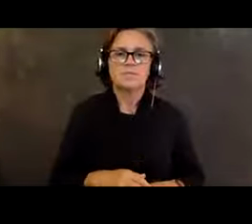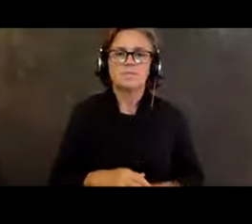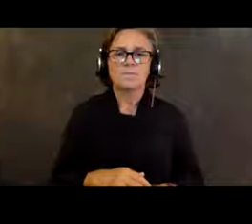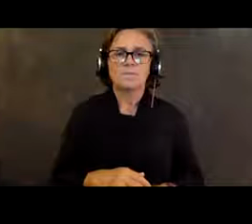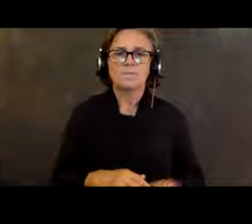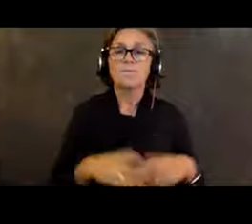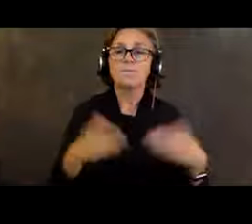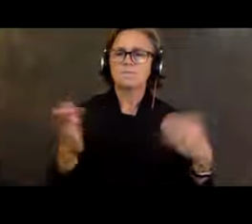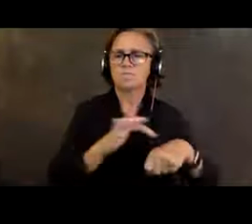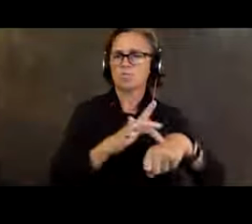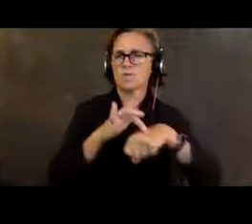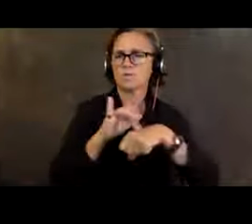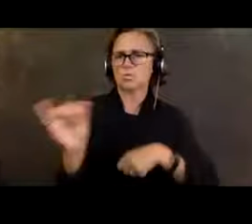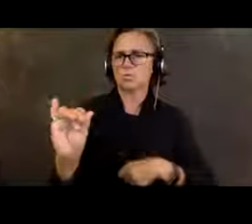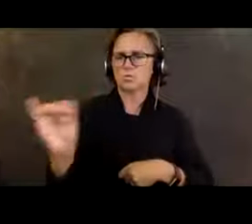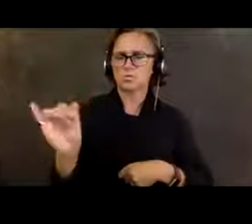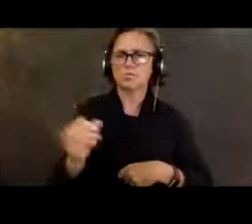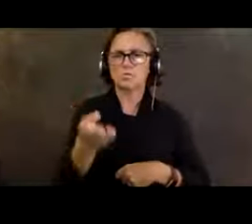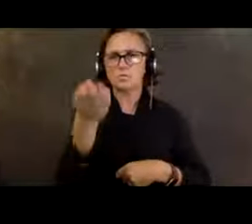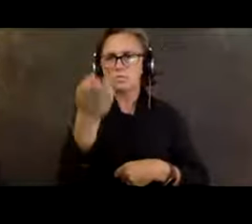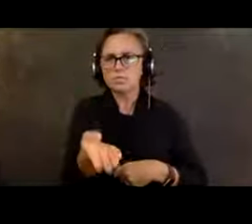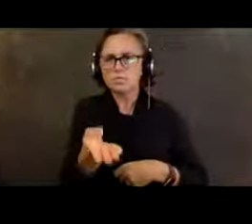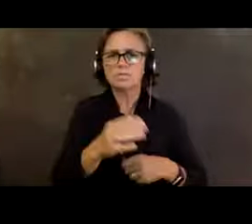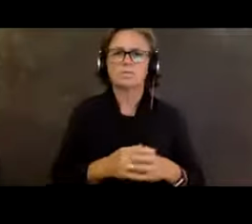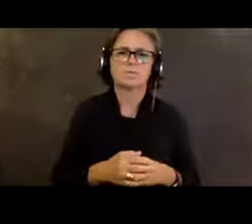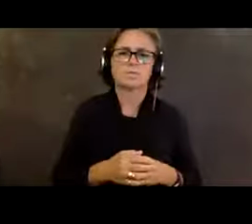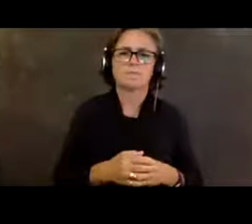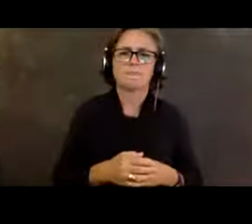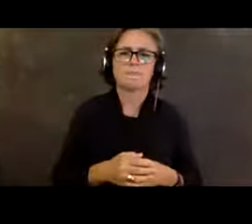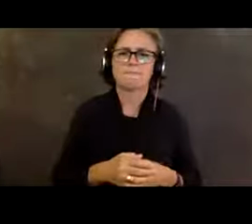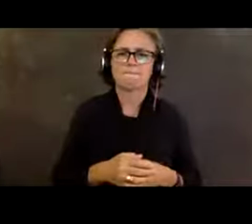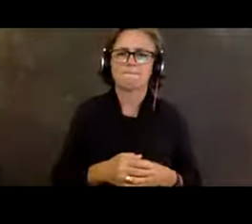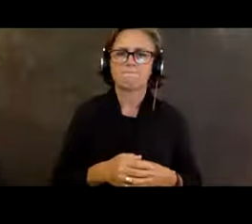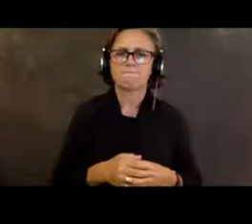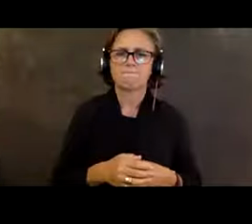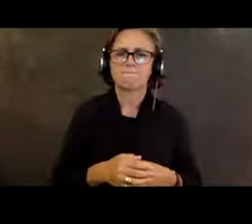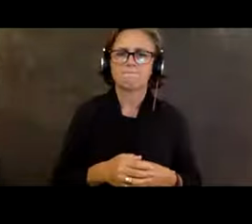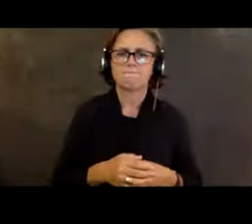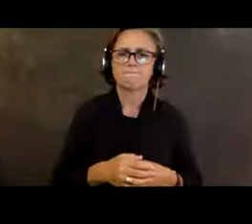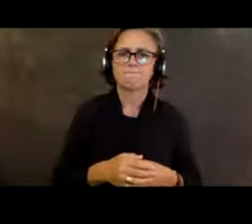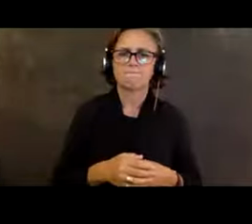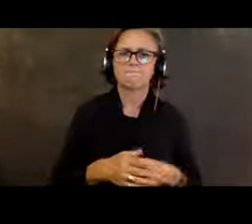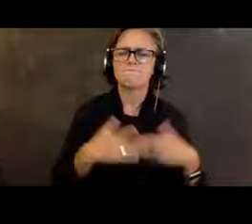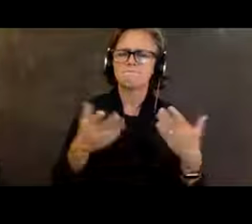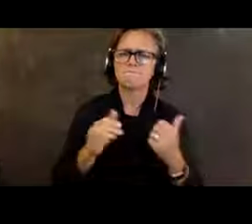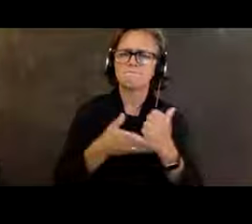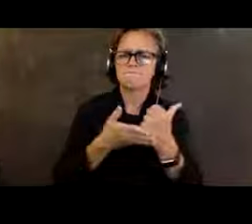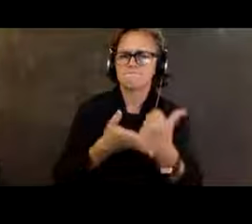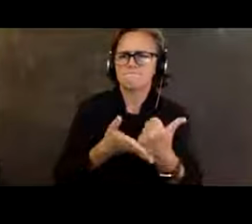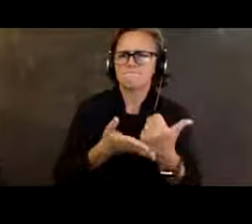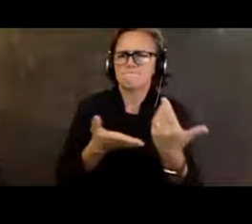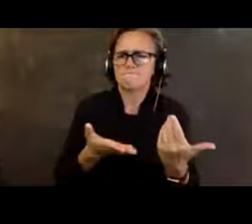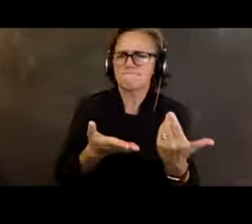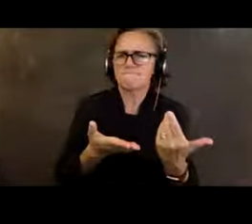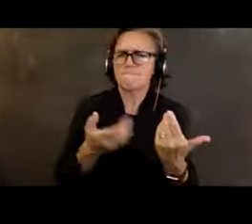And I'm also sharing some additional resources that help provide a